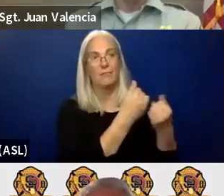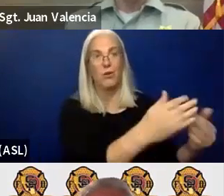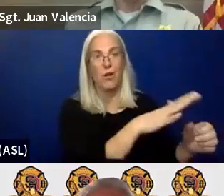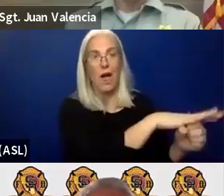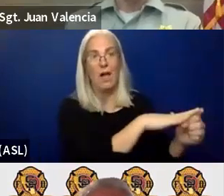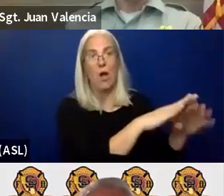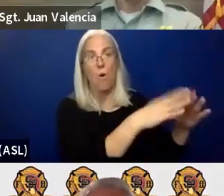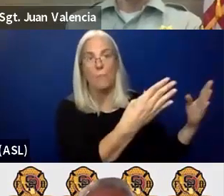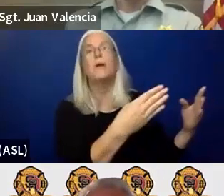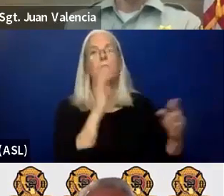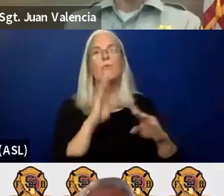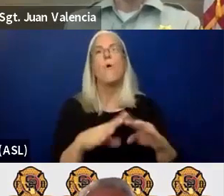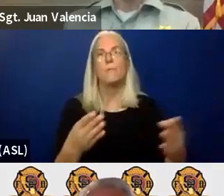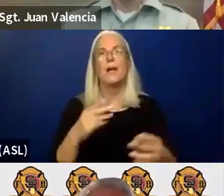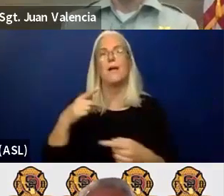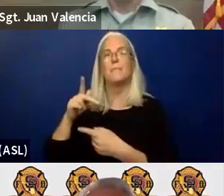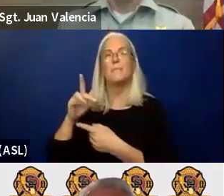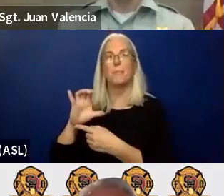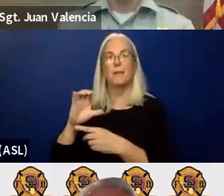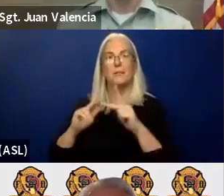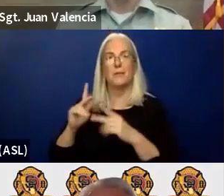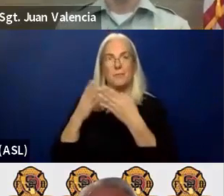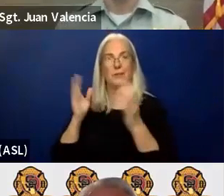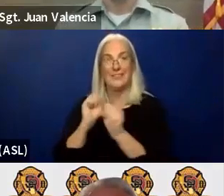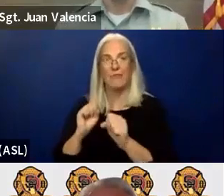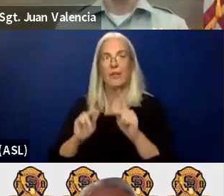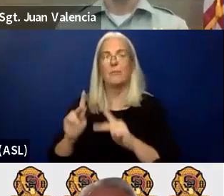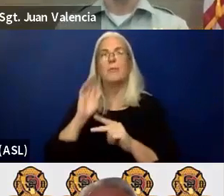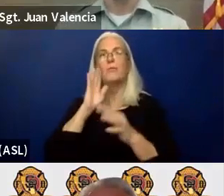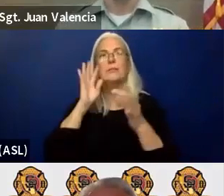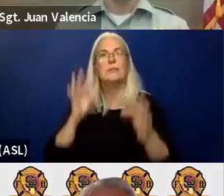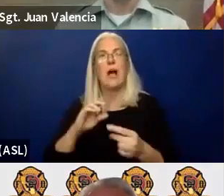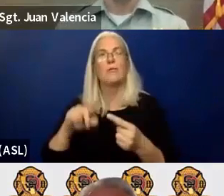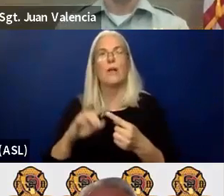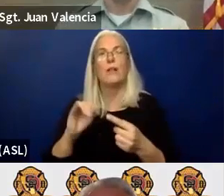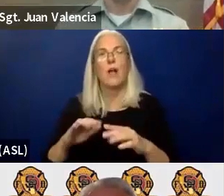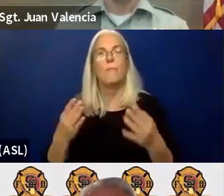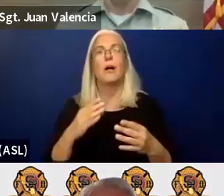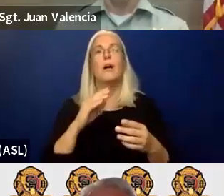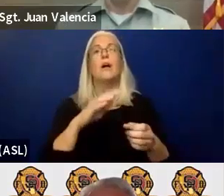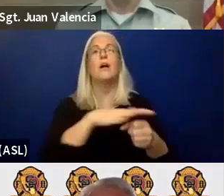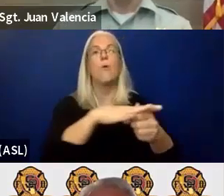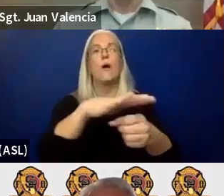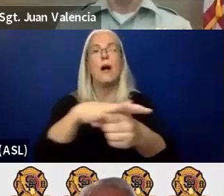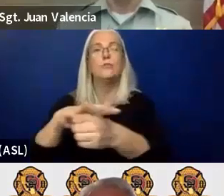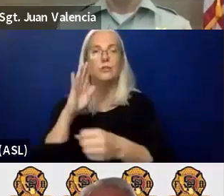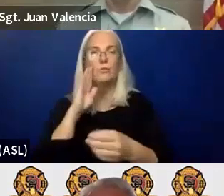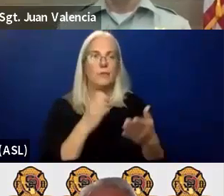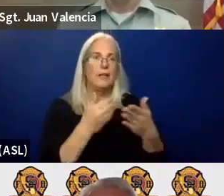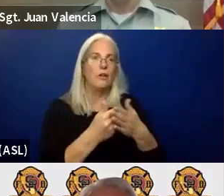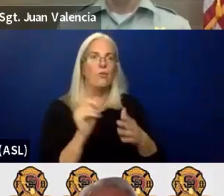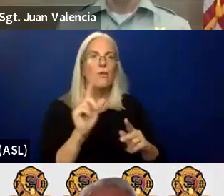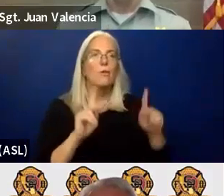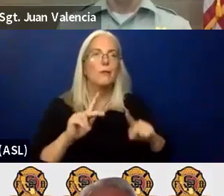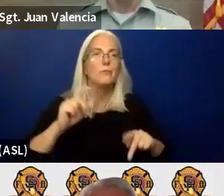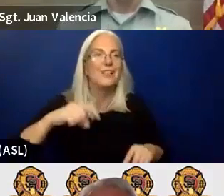as close to the residents who are going to need them as possible. Right now, those locations are in the mandatory evacuation area in the city